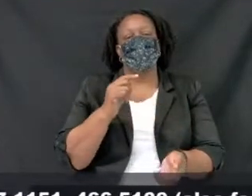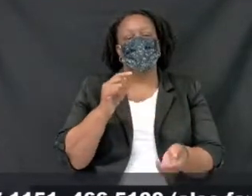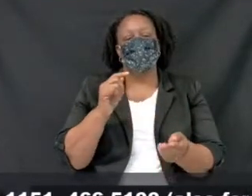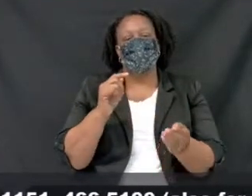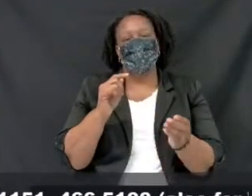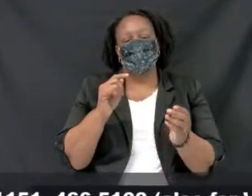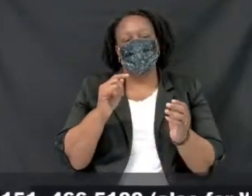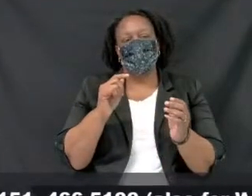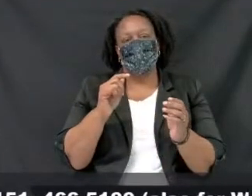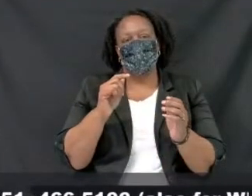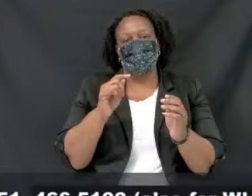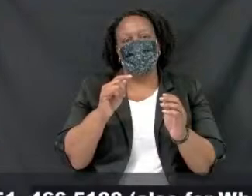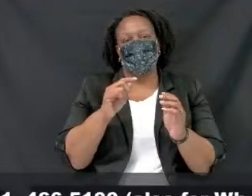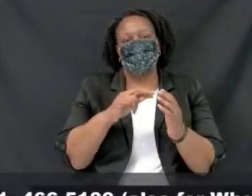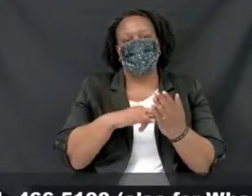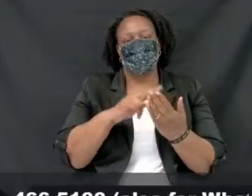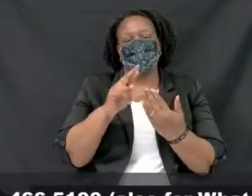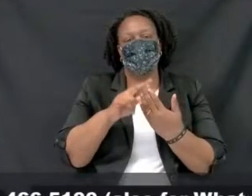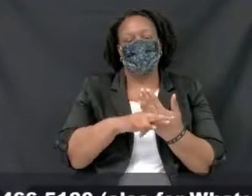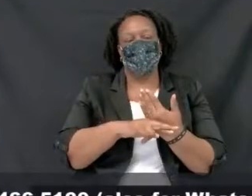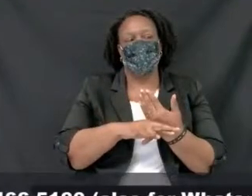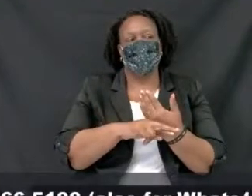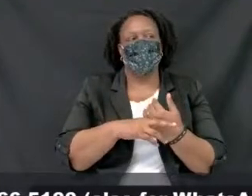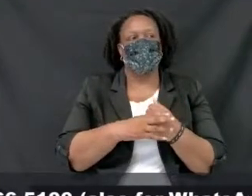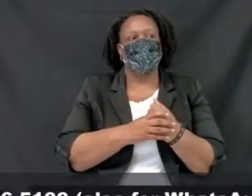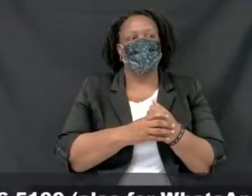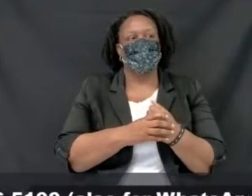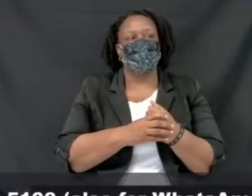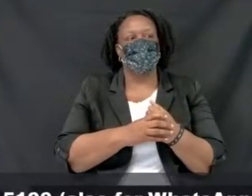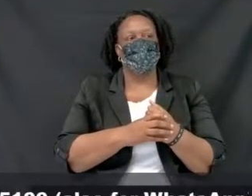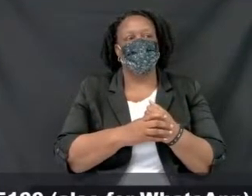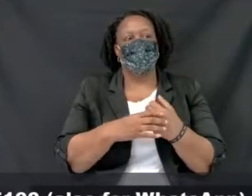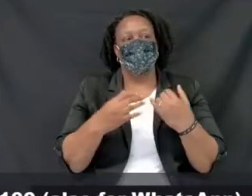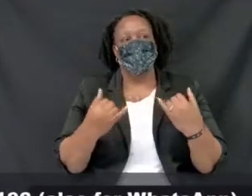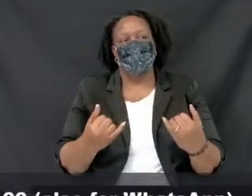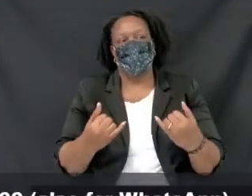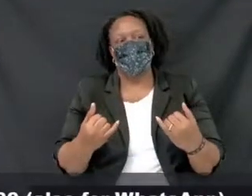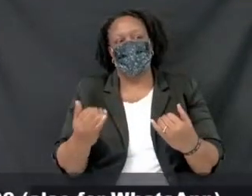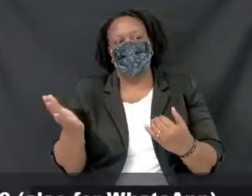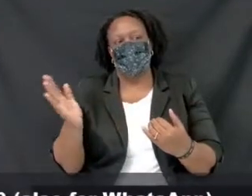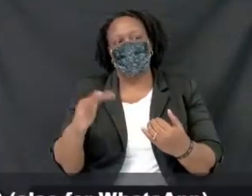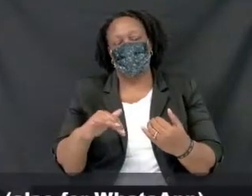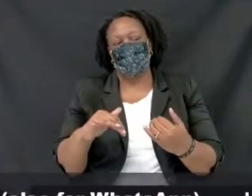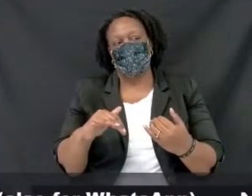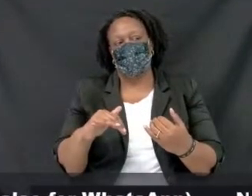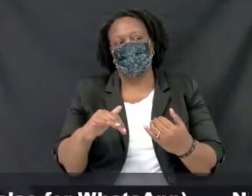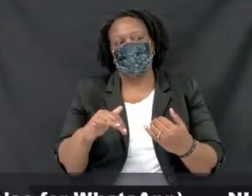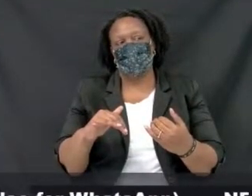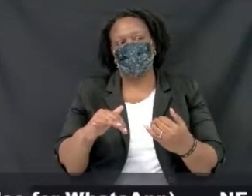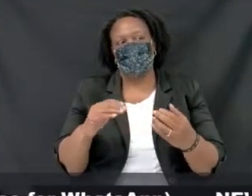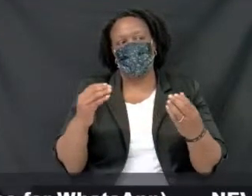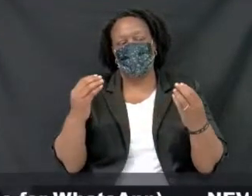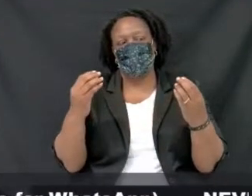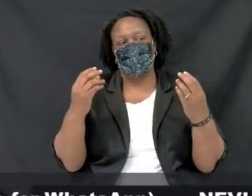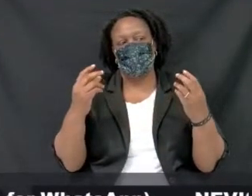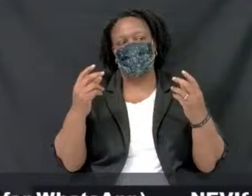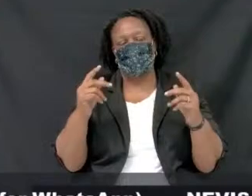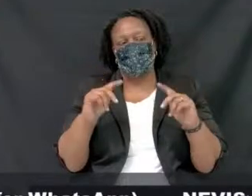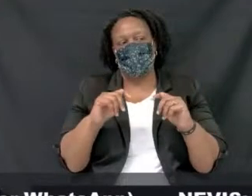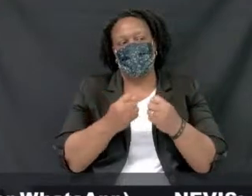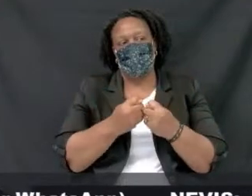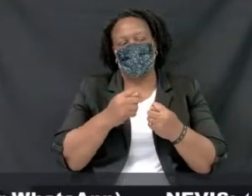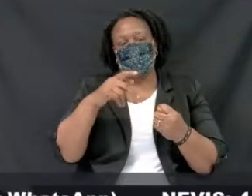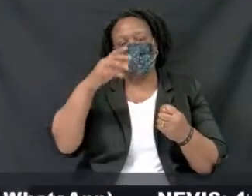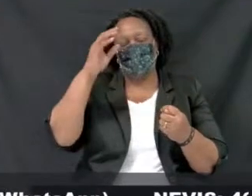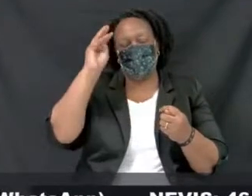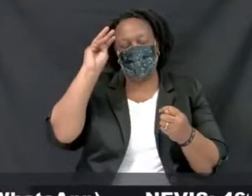the co-chair of the National Disaster Mitigation Council. I now invite Mr.